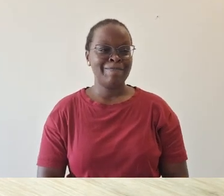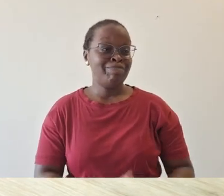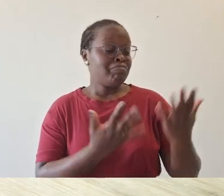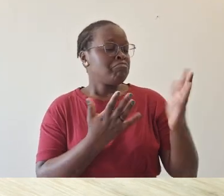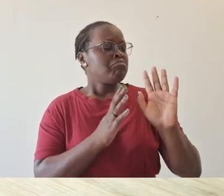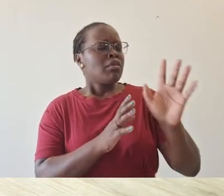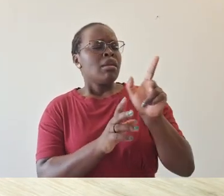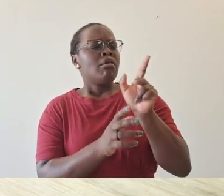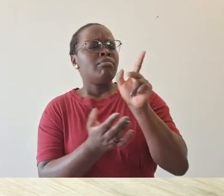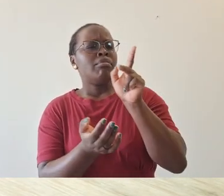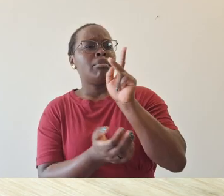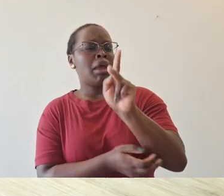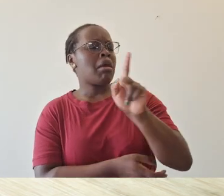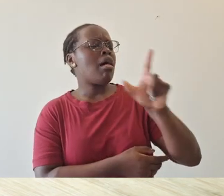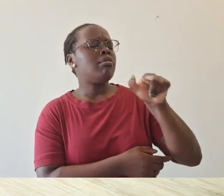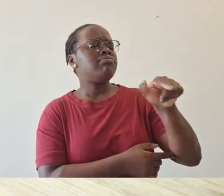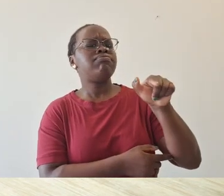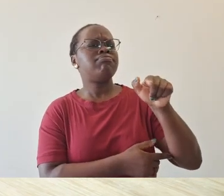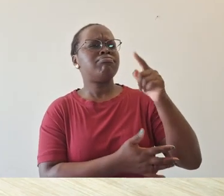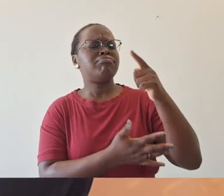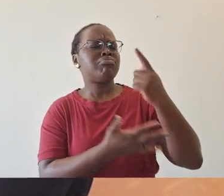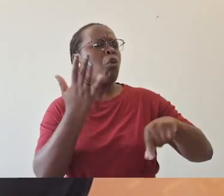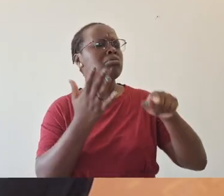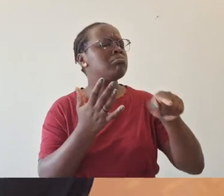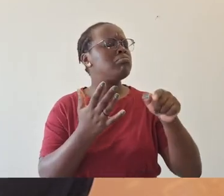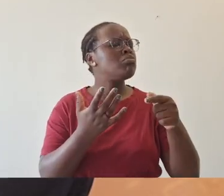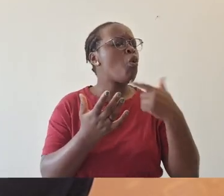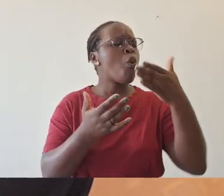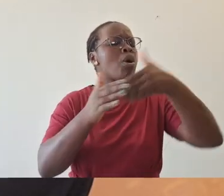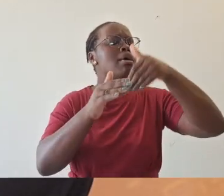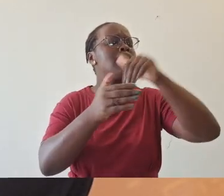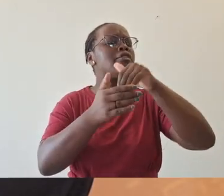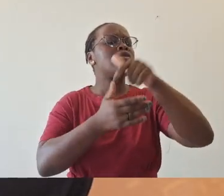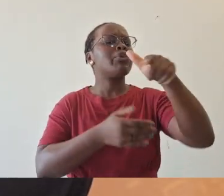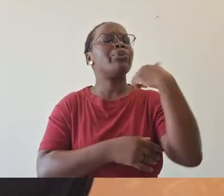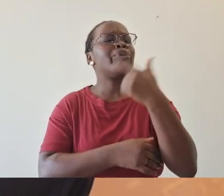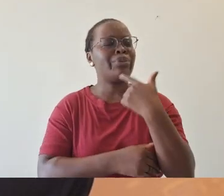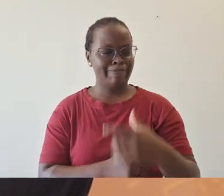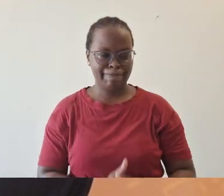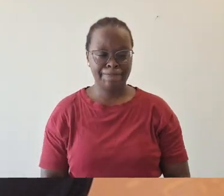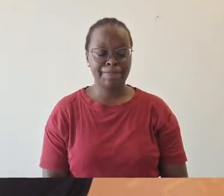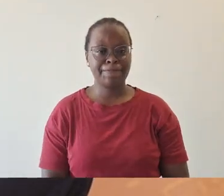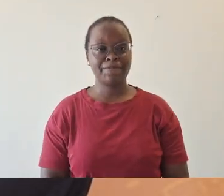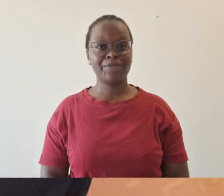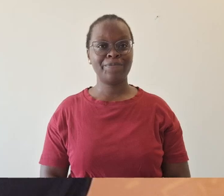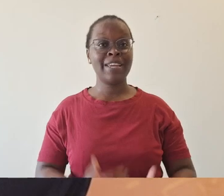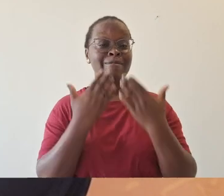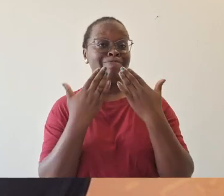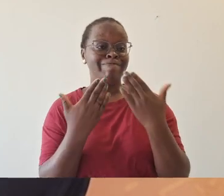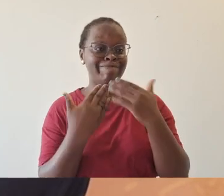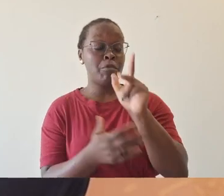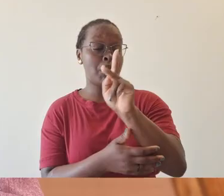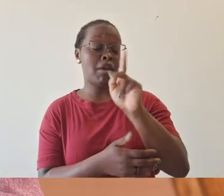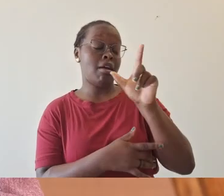Ng'ang'a, tell us a bit about the Keep Kenya Learning Initiative in terms of who did it bring together and how was it operating? Thank you,